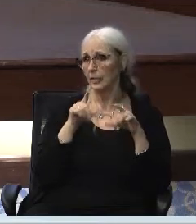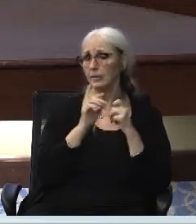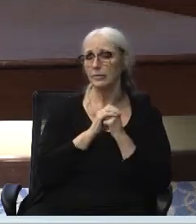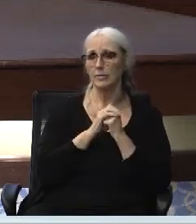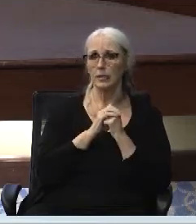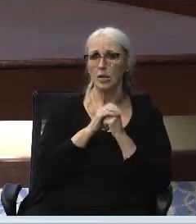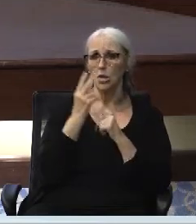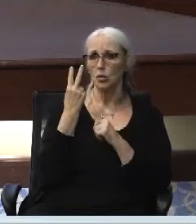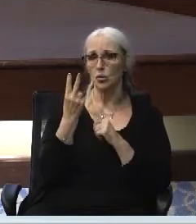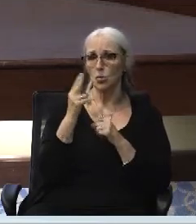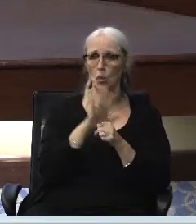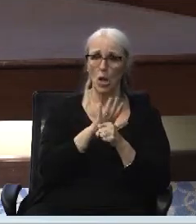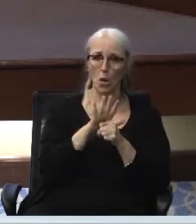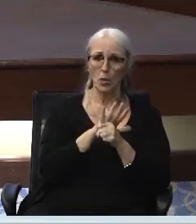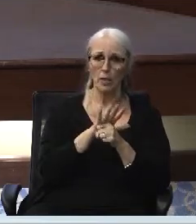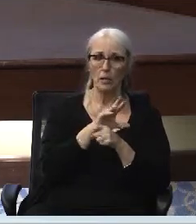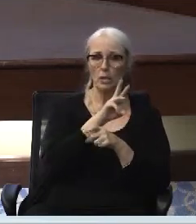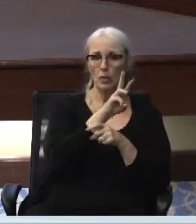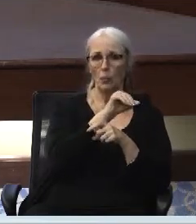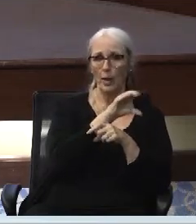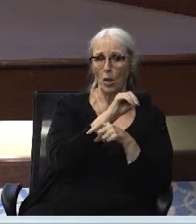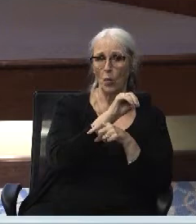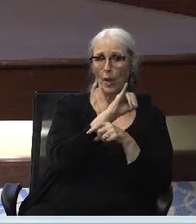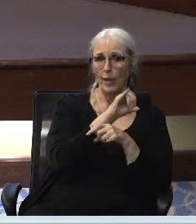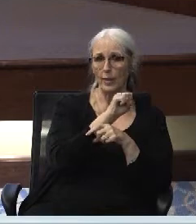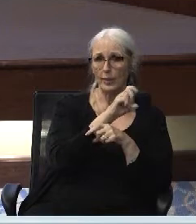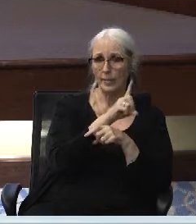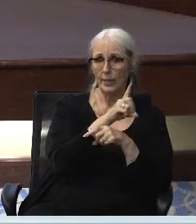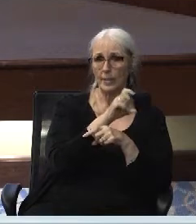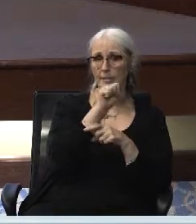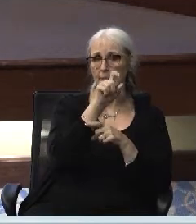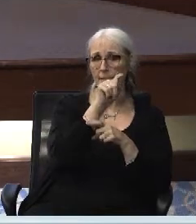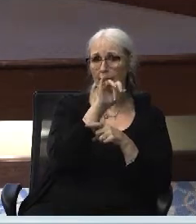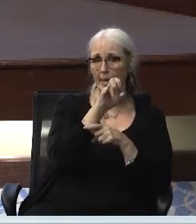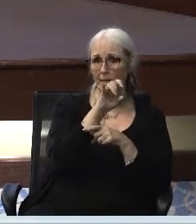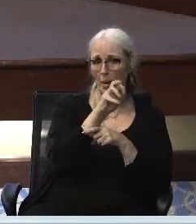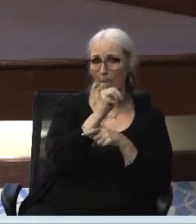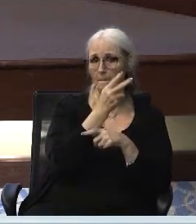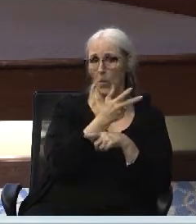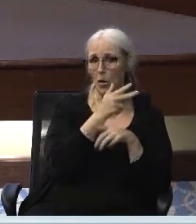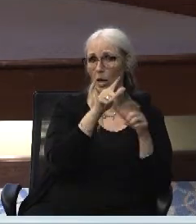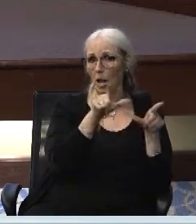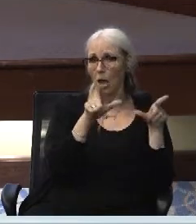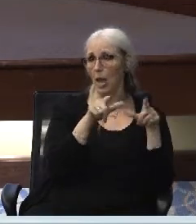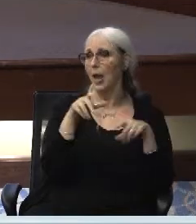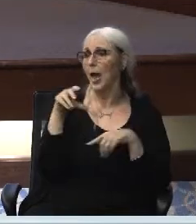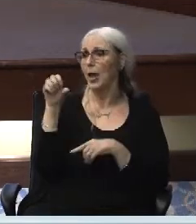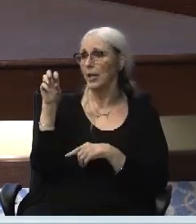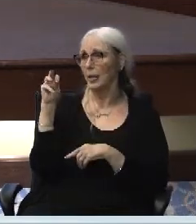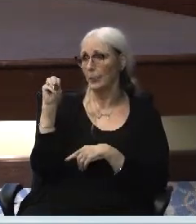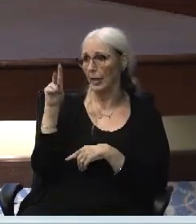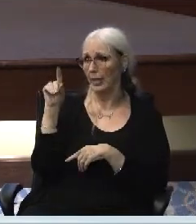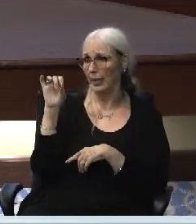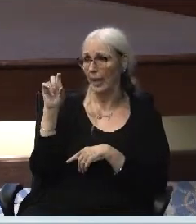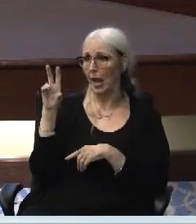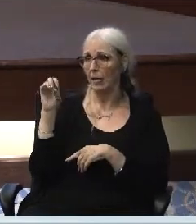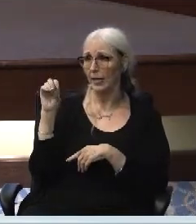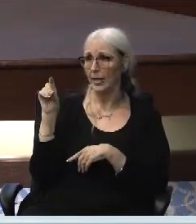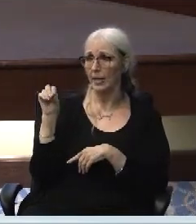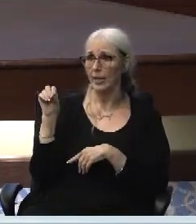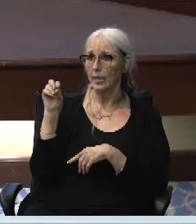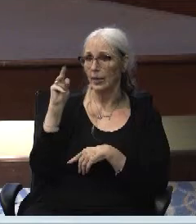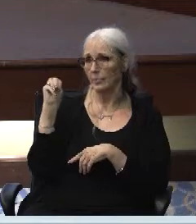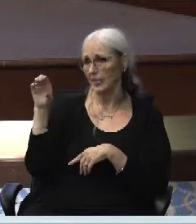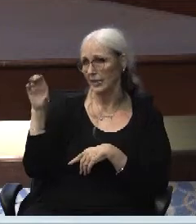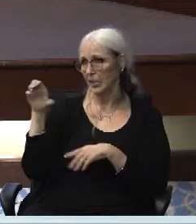The two locations are the Waco ISD Stadium parking lot and then the McLennan County College parking lot, and those